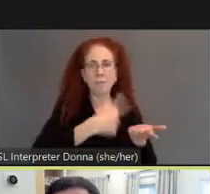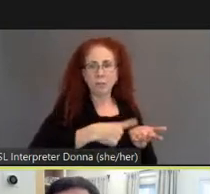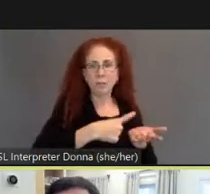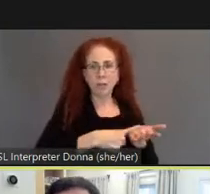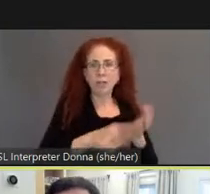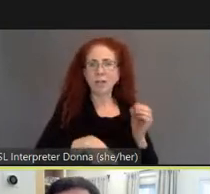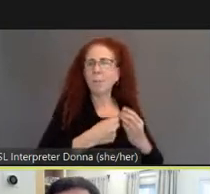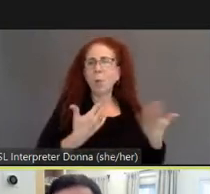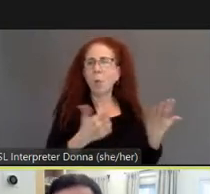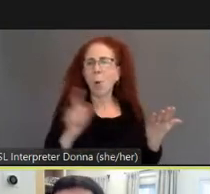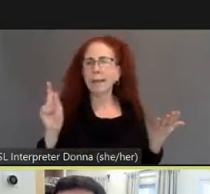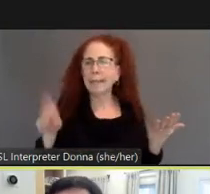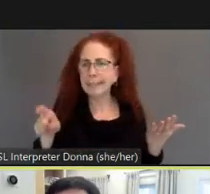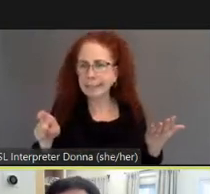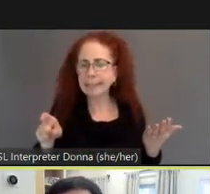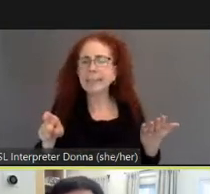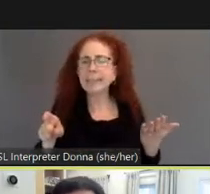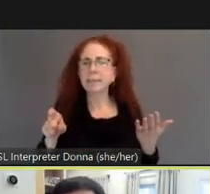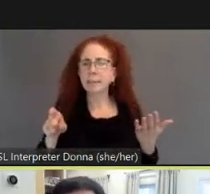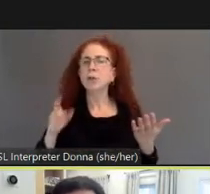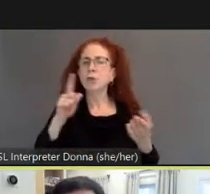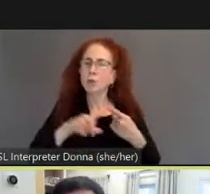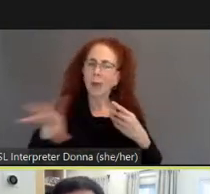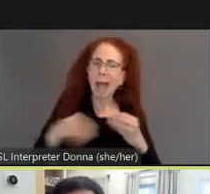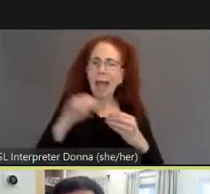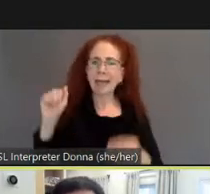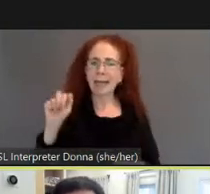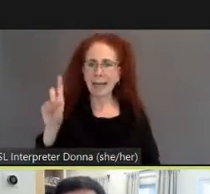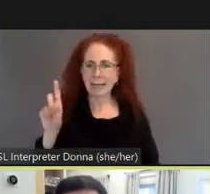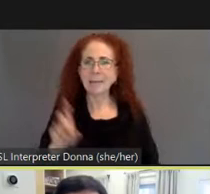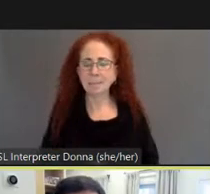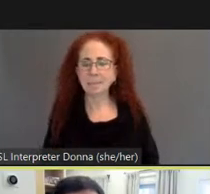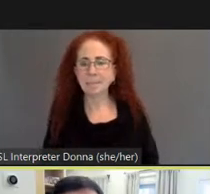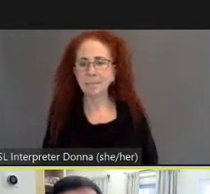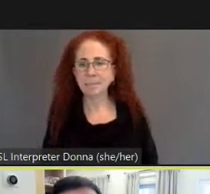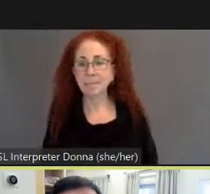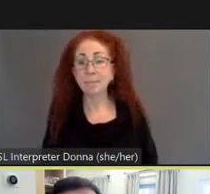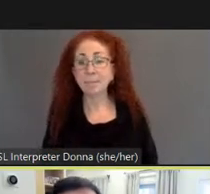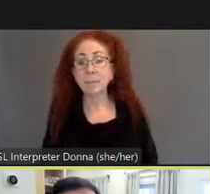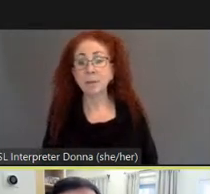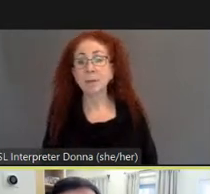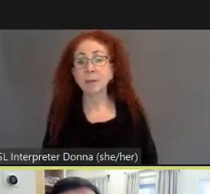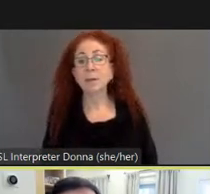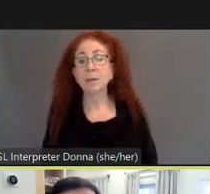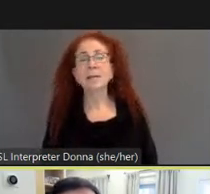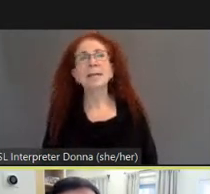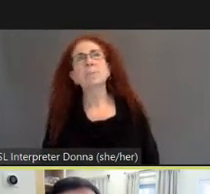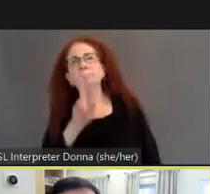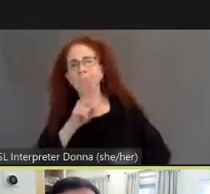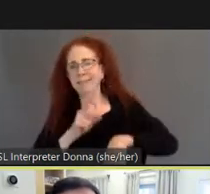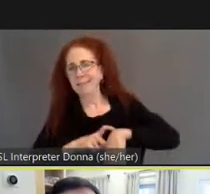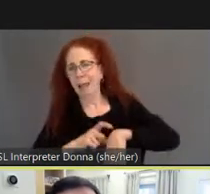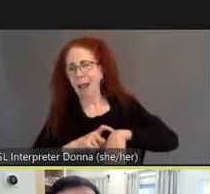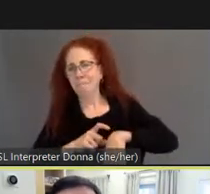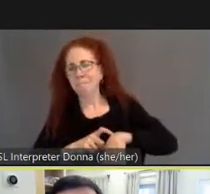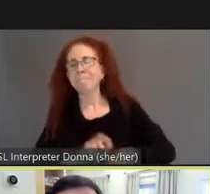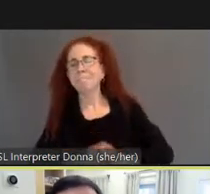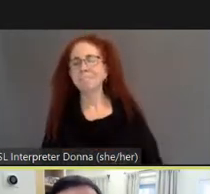would be needed to add audio description to this performance. For the sake of time, I'm going